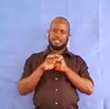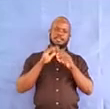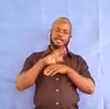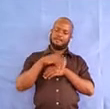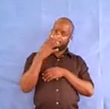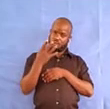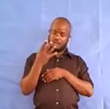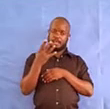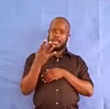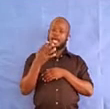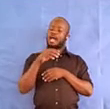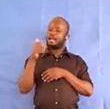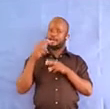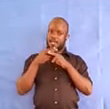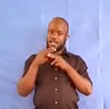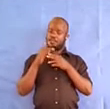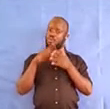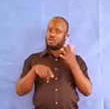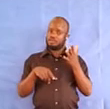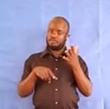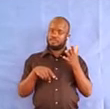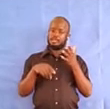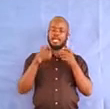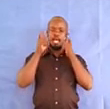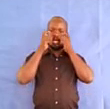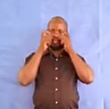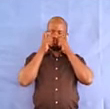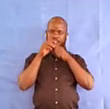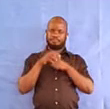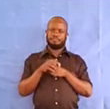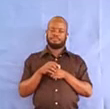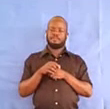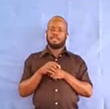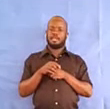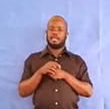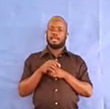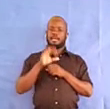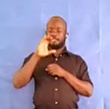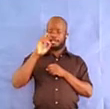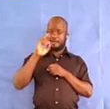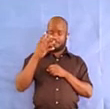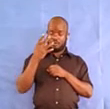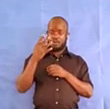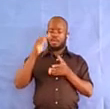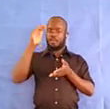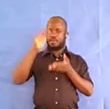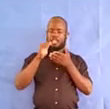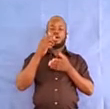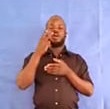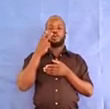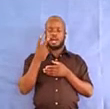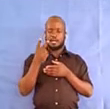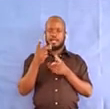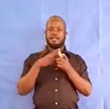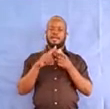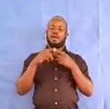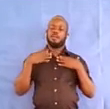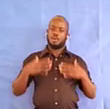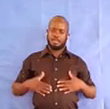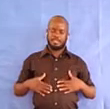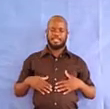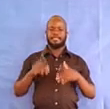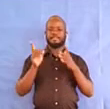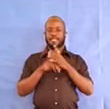medical treatment, a person enters stage 4. Another name for stage 4 is AIDS. The CD4 count drops